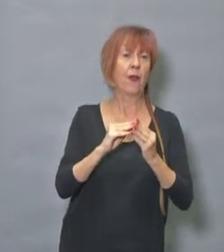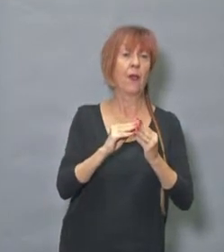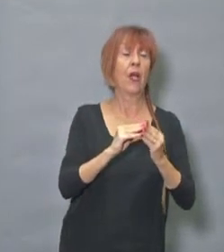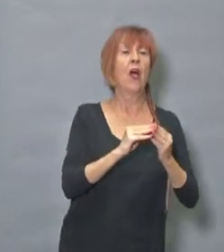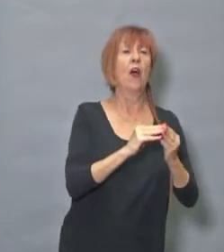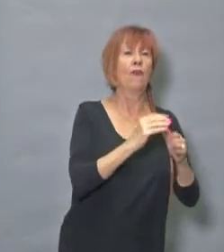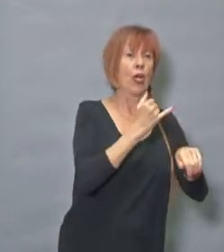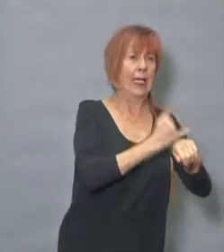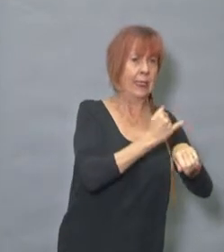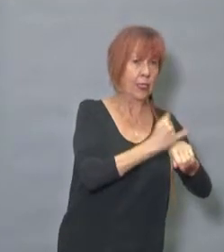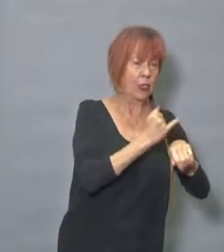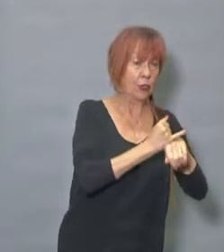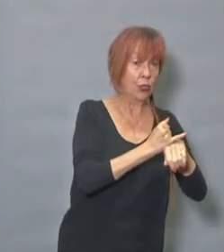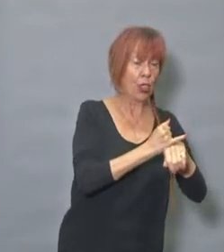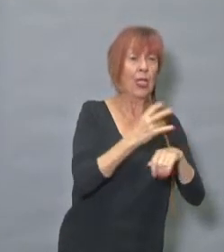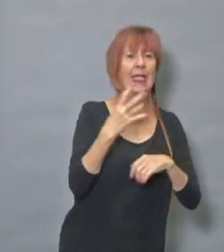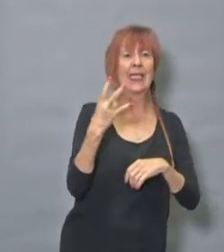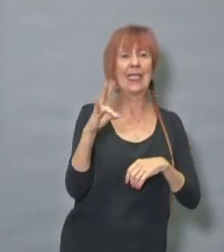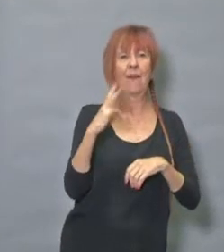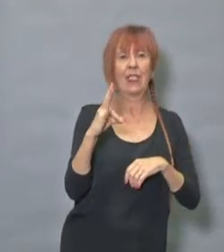institutional settings is